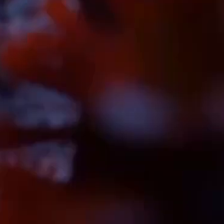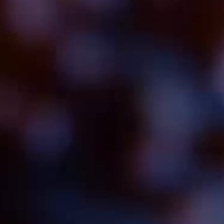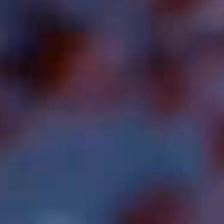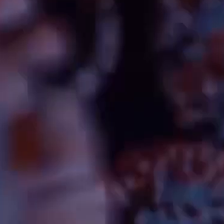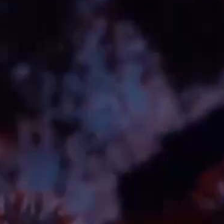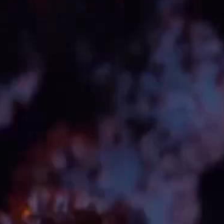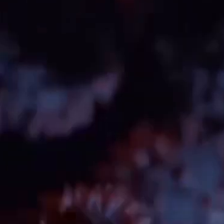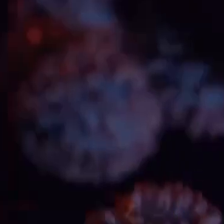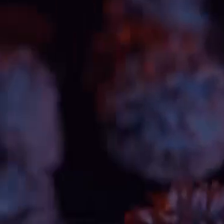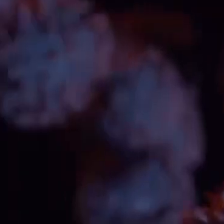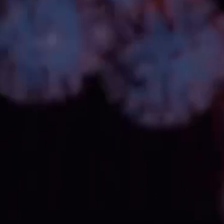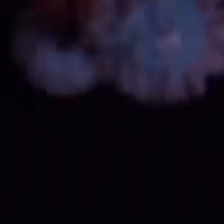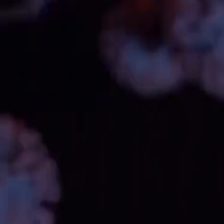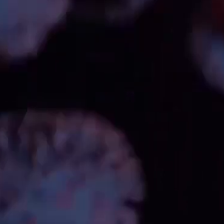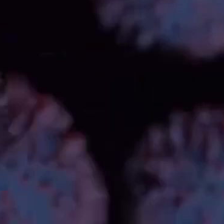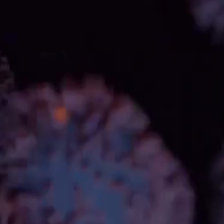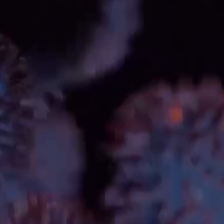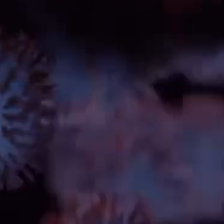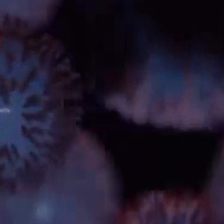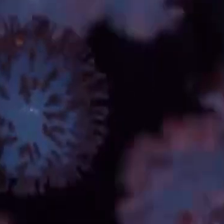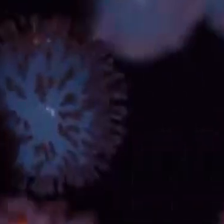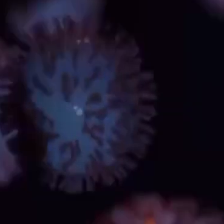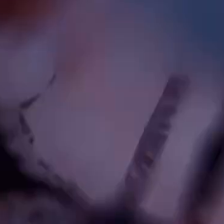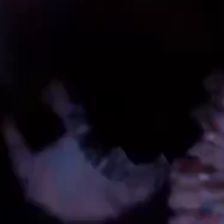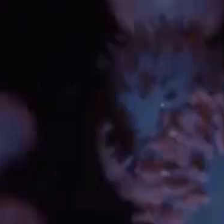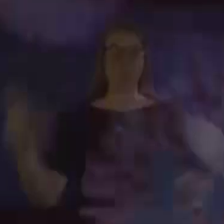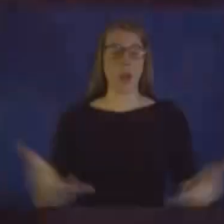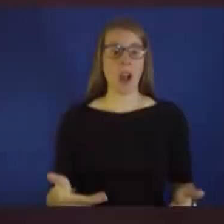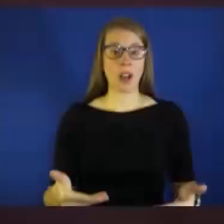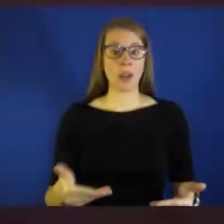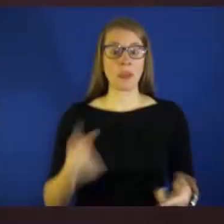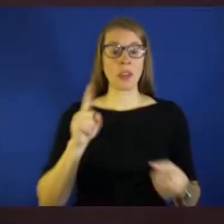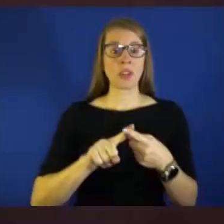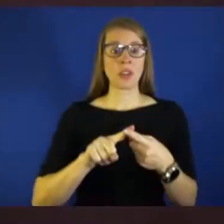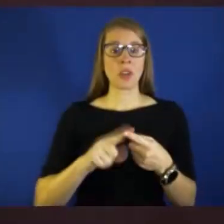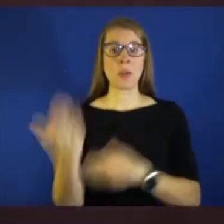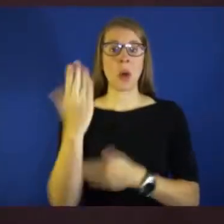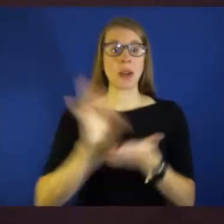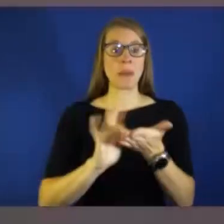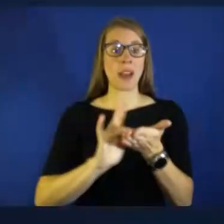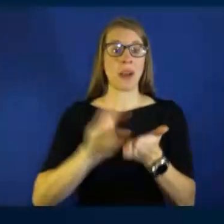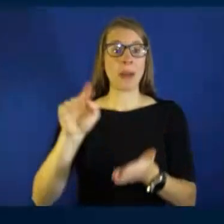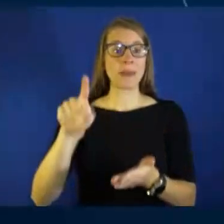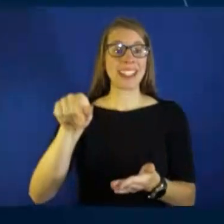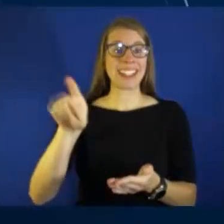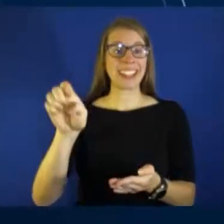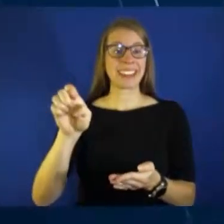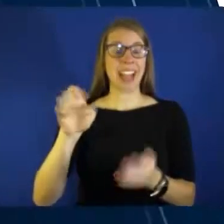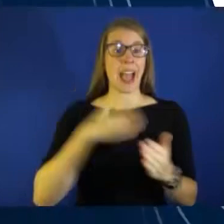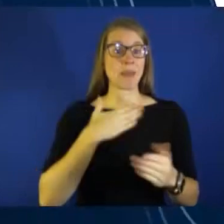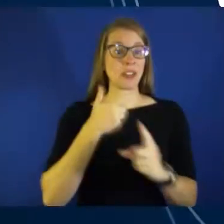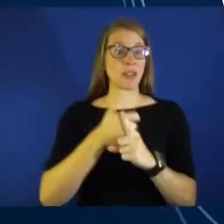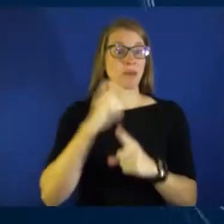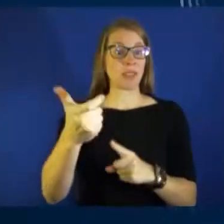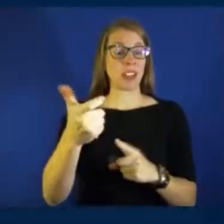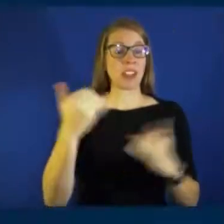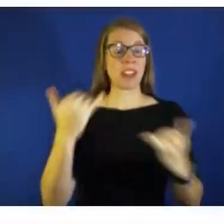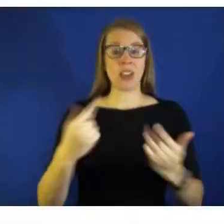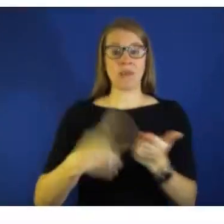Good morning. It is Tuesday, October 5th. Welcome into the morning medical update. Glad you're with us. Today, we are talking about using monoclonal